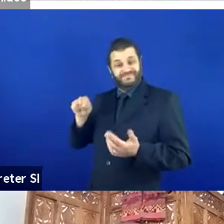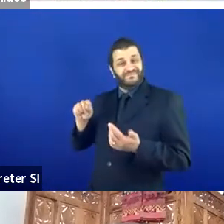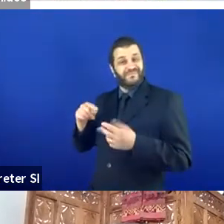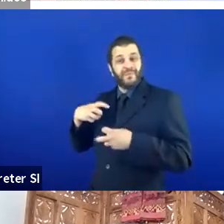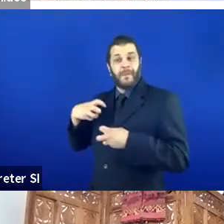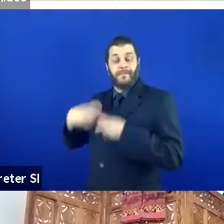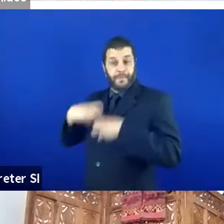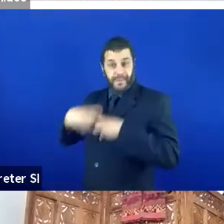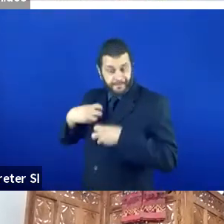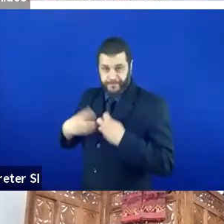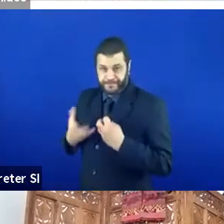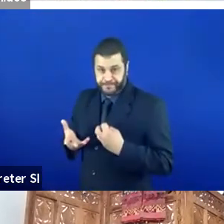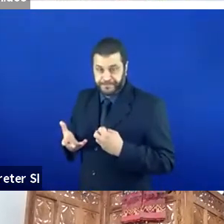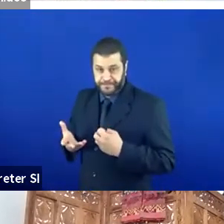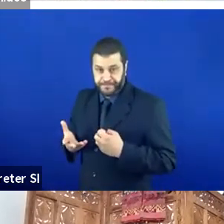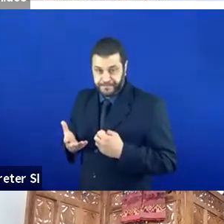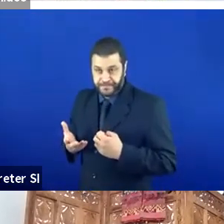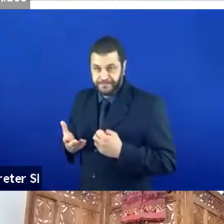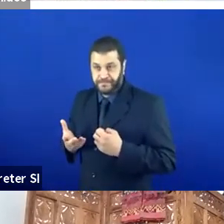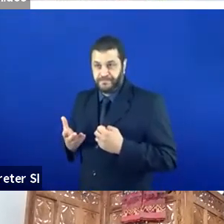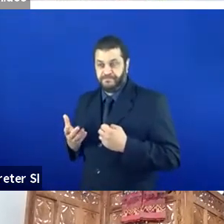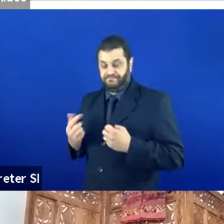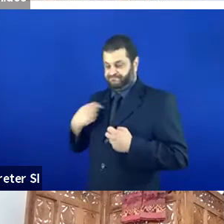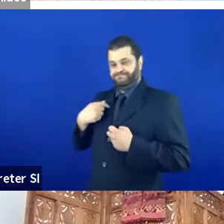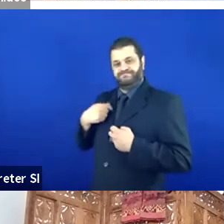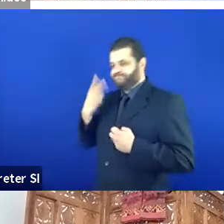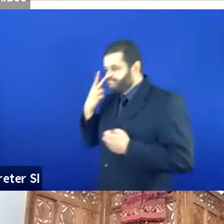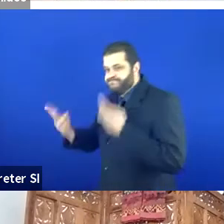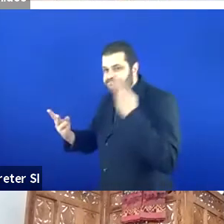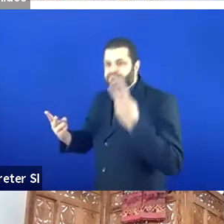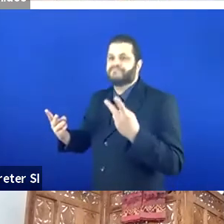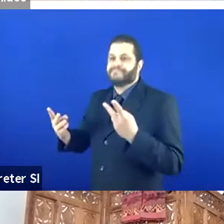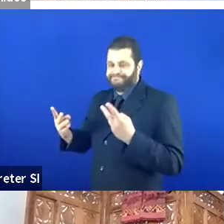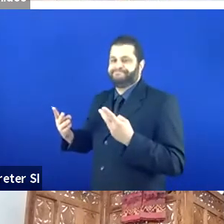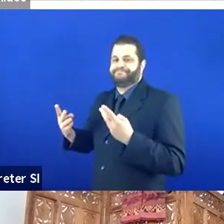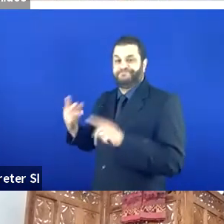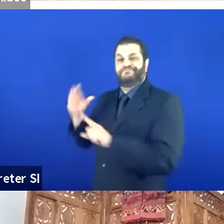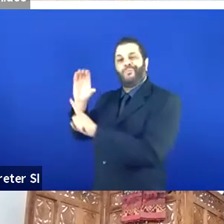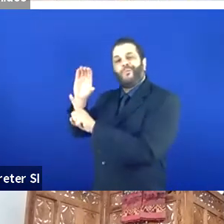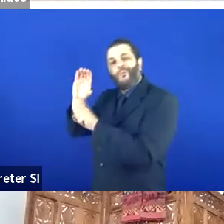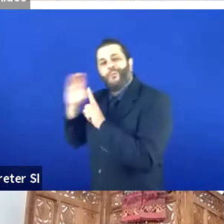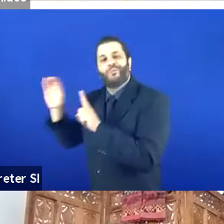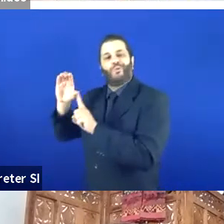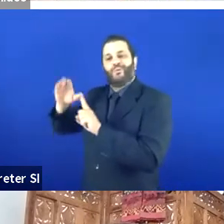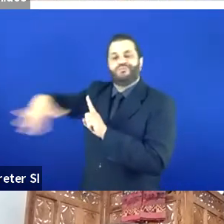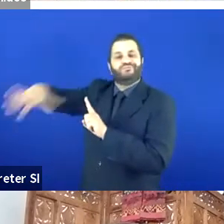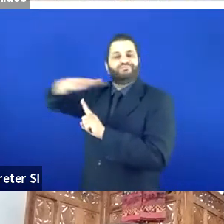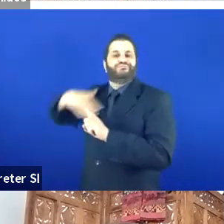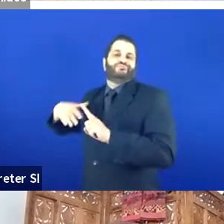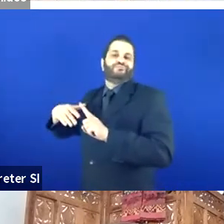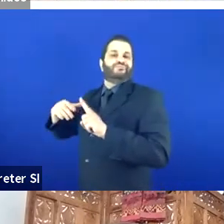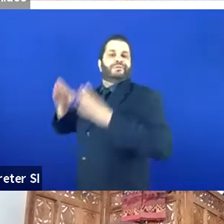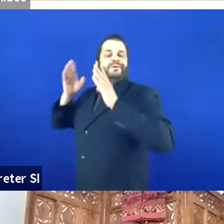the early part of the 21st century, is also experiencing a backlash in